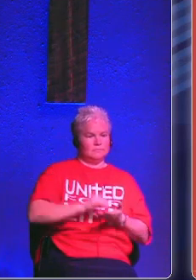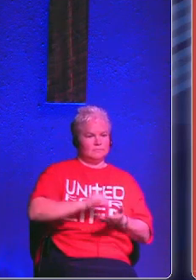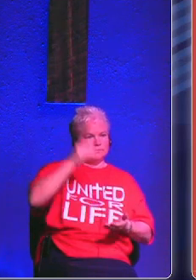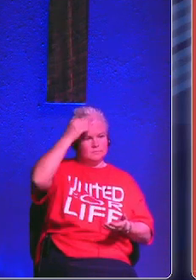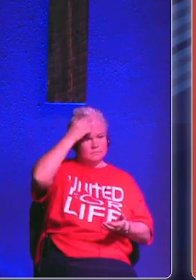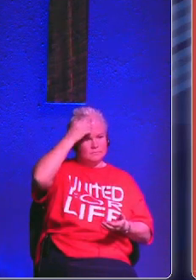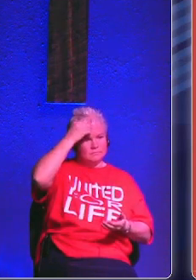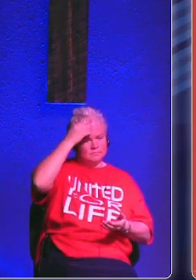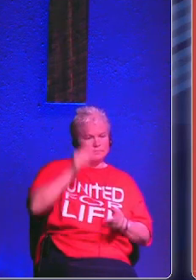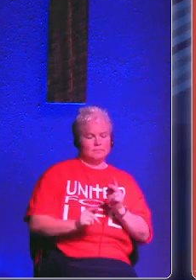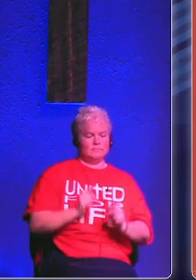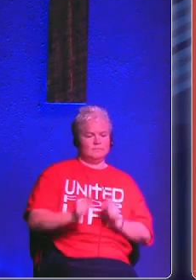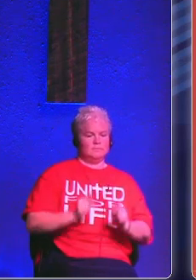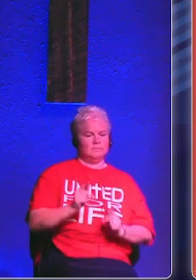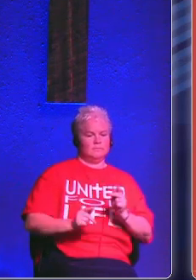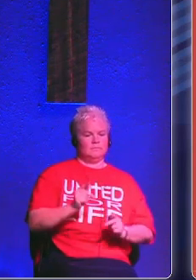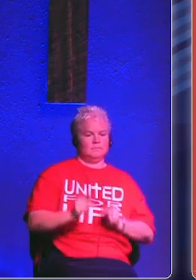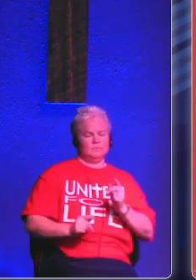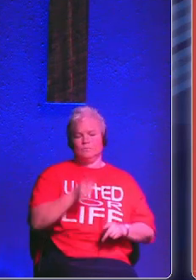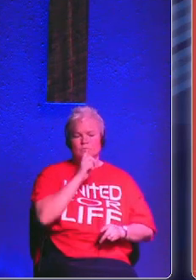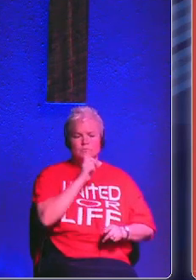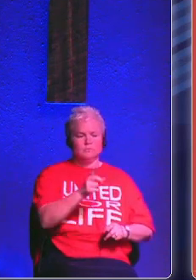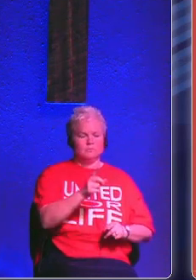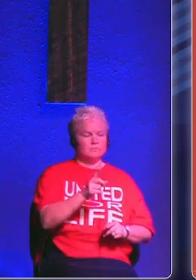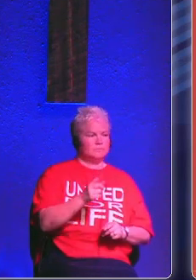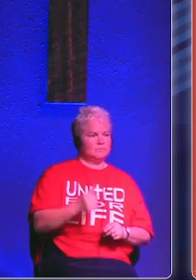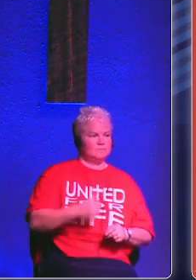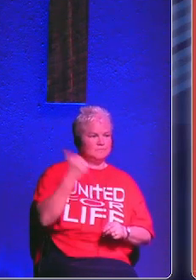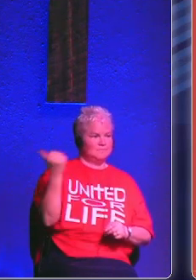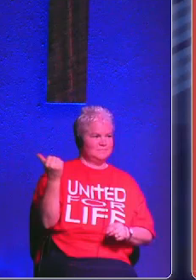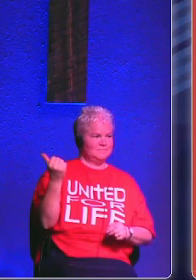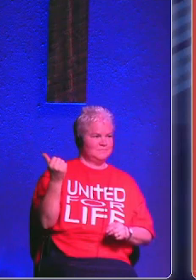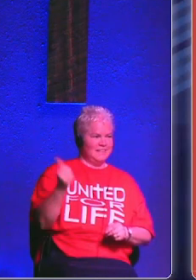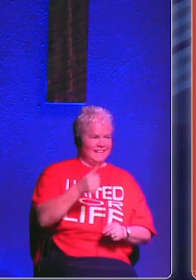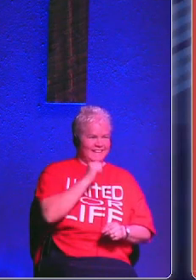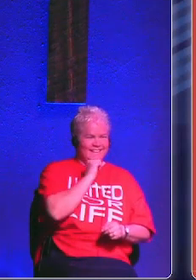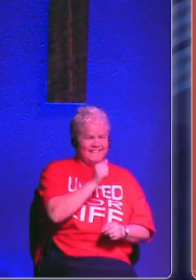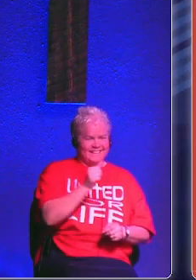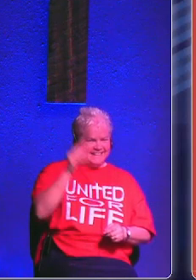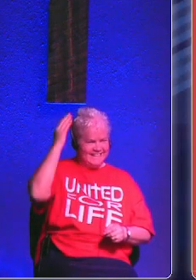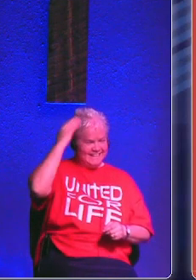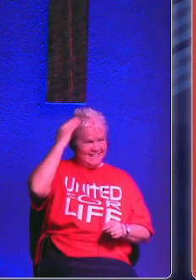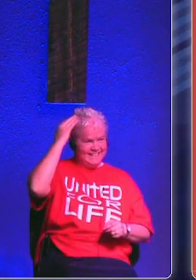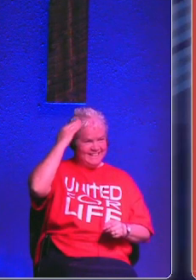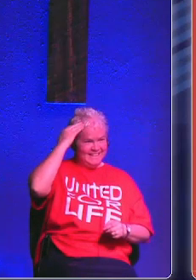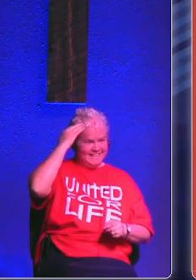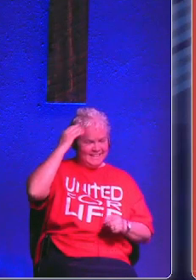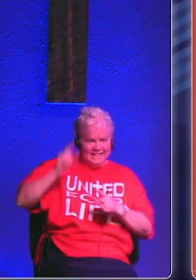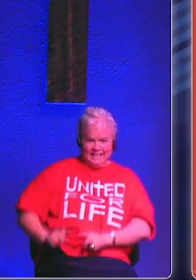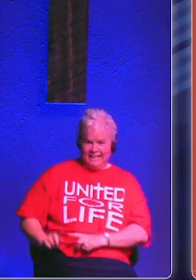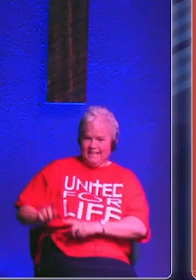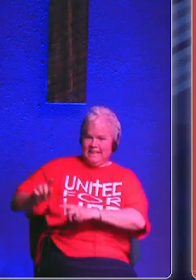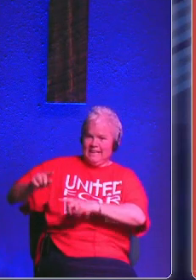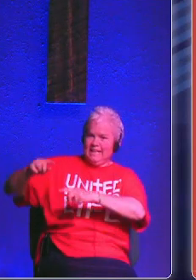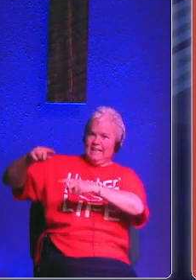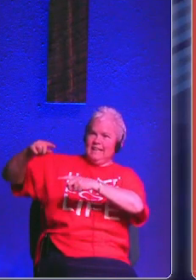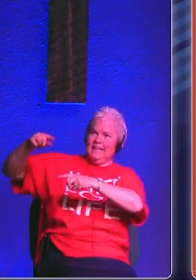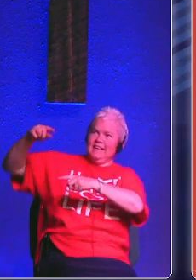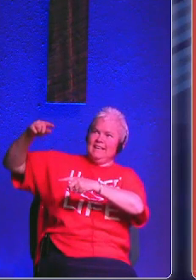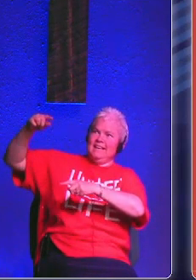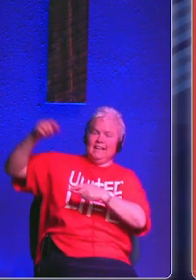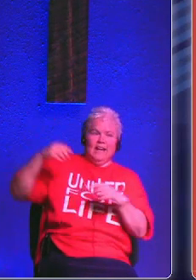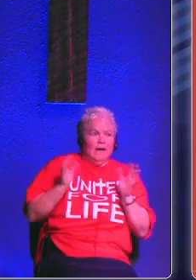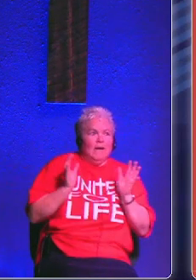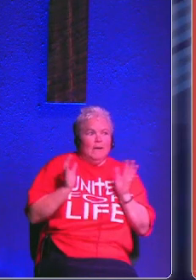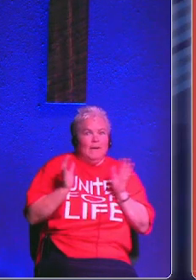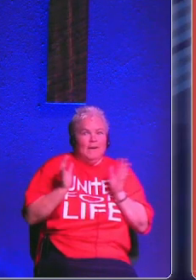it so, you know, when we're out with people, we can talk to each other and them not know what we're saying. Wouldn't that be fun? Or in an elevator or something, and